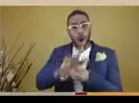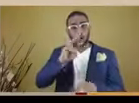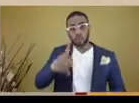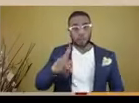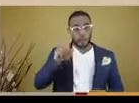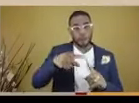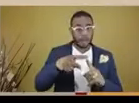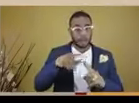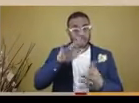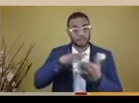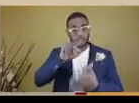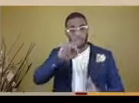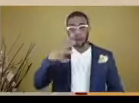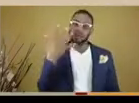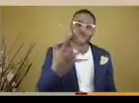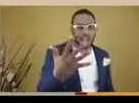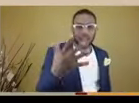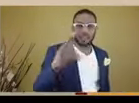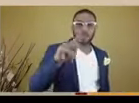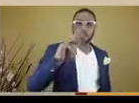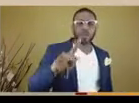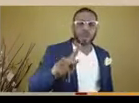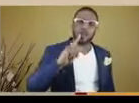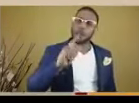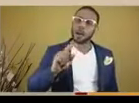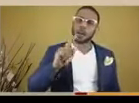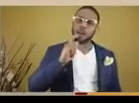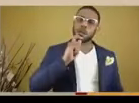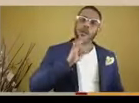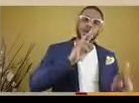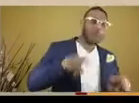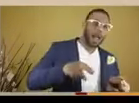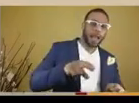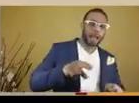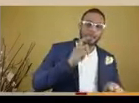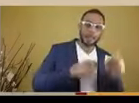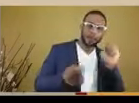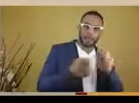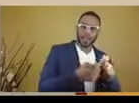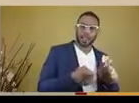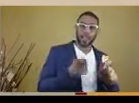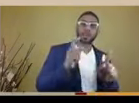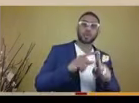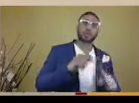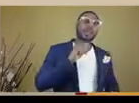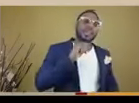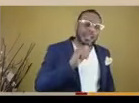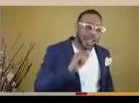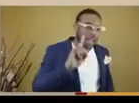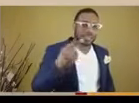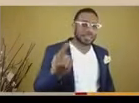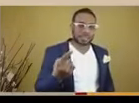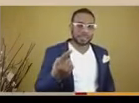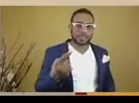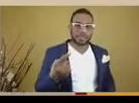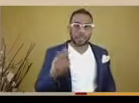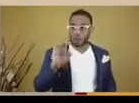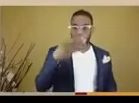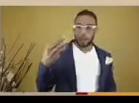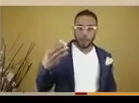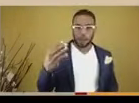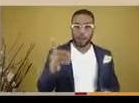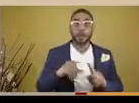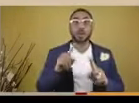the Central Park Five. Trump was the reaction, the backlash to not just Obama, but